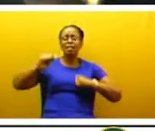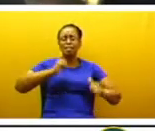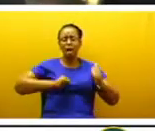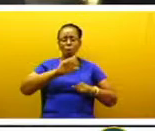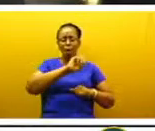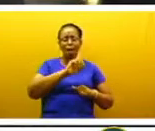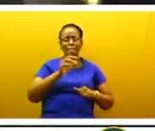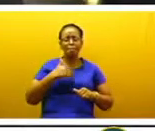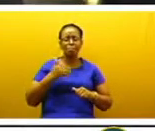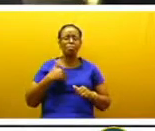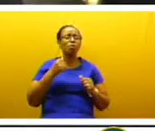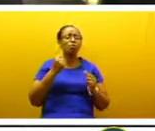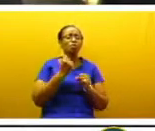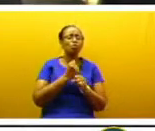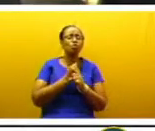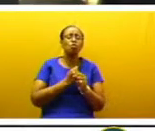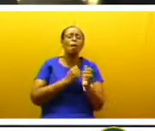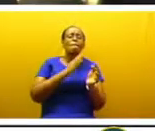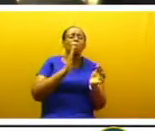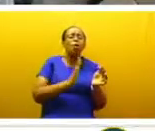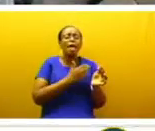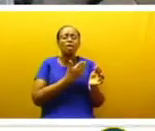friend, Professor Gidhu Muigai,